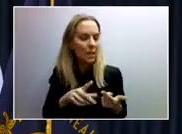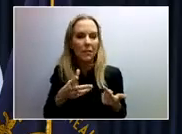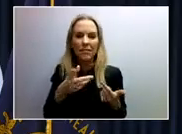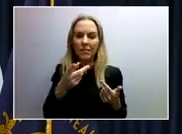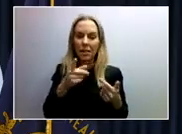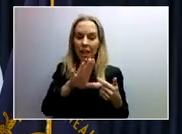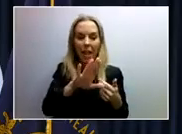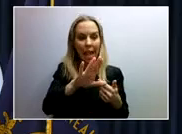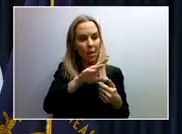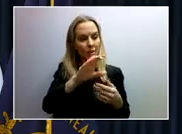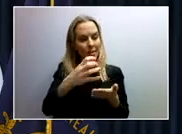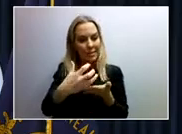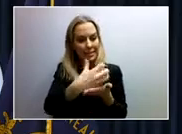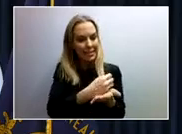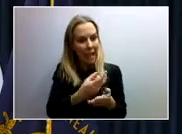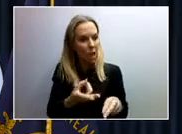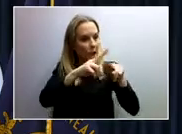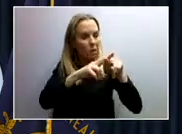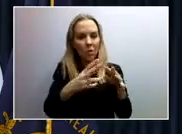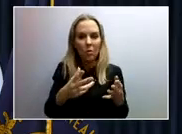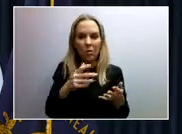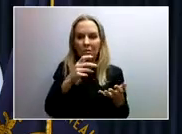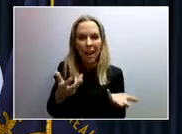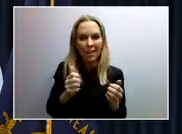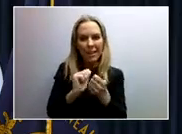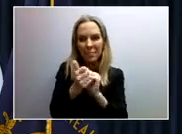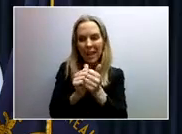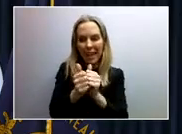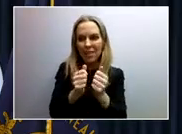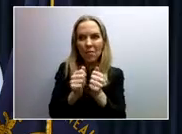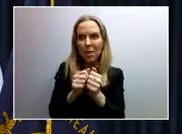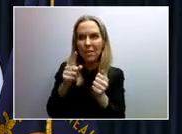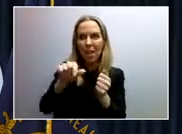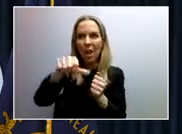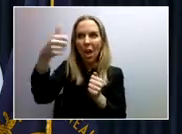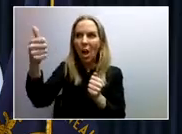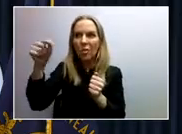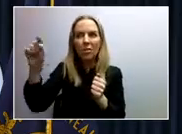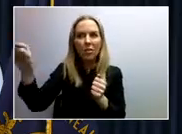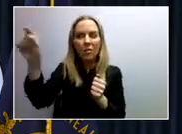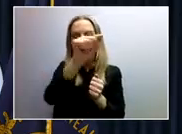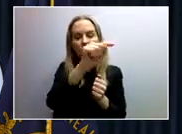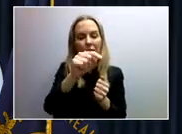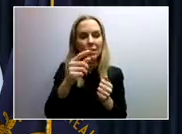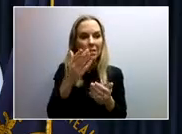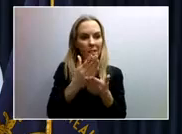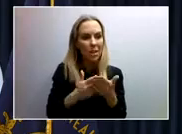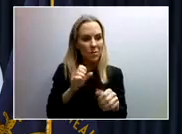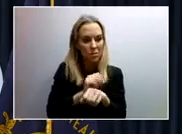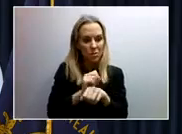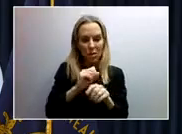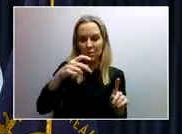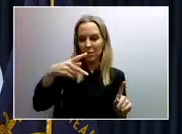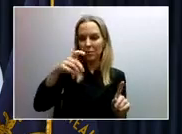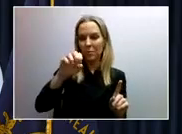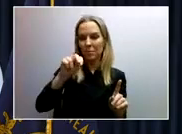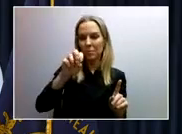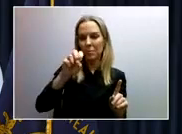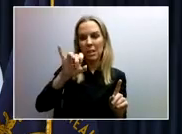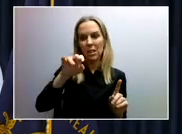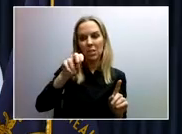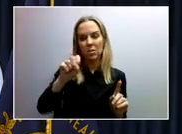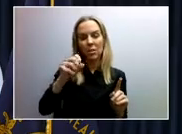far too long. We're not competitive. And for some of those jobs, when you remove the pension, there's there's no retention, right?